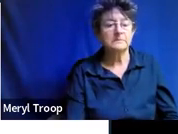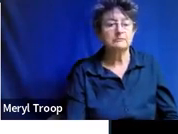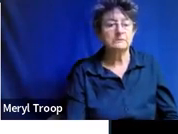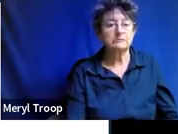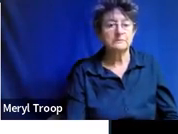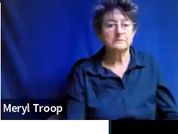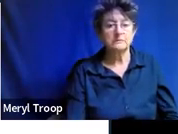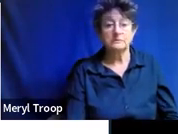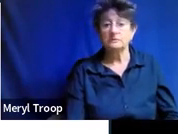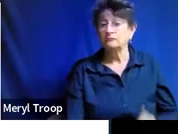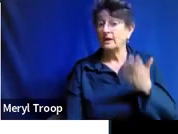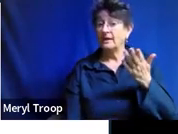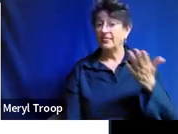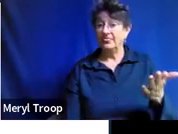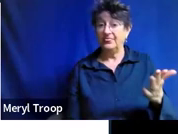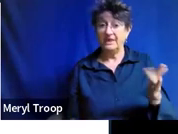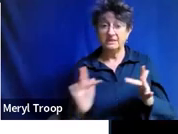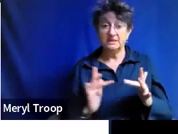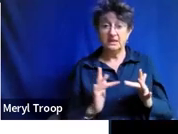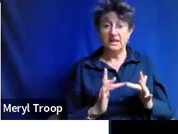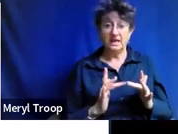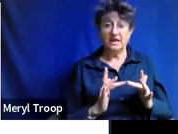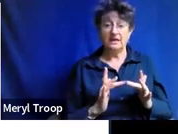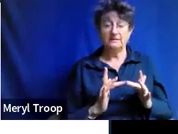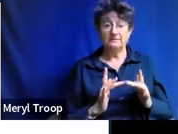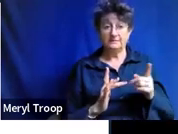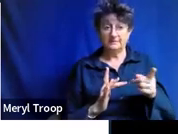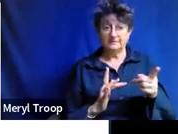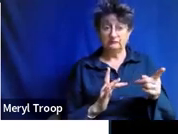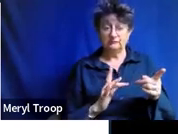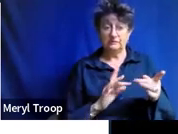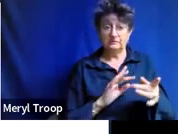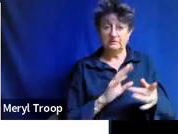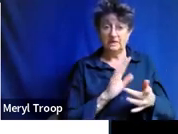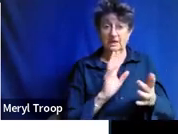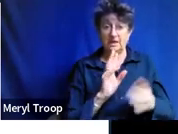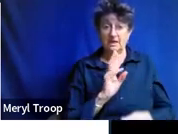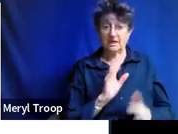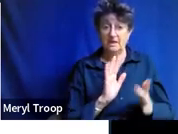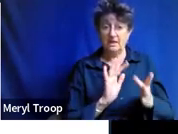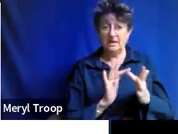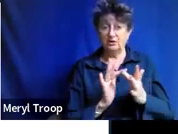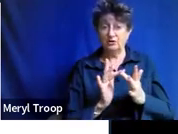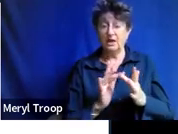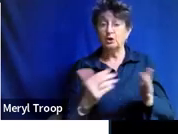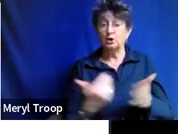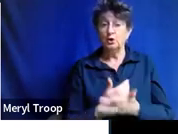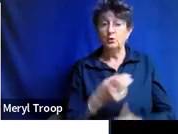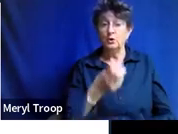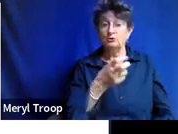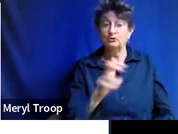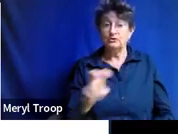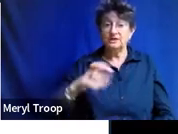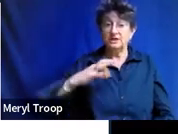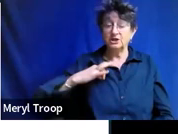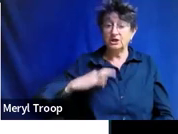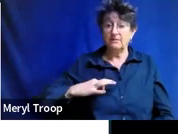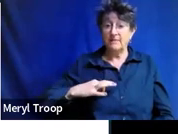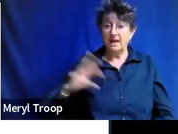This is the link to the new Transition Maine